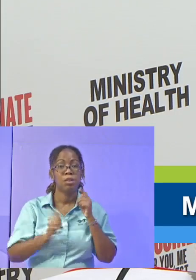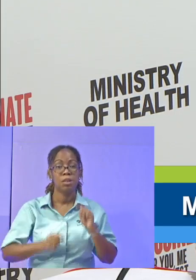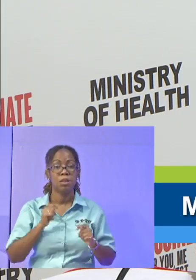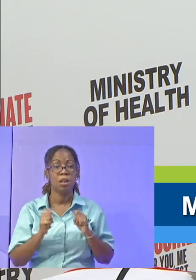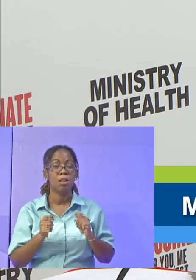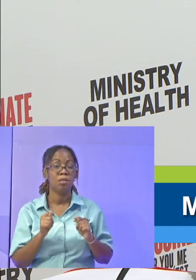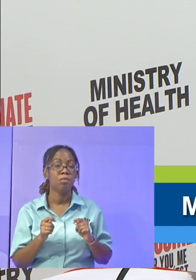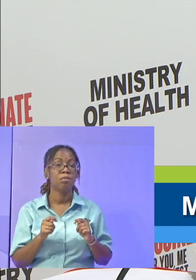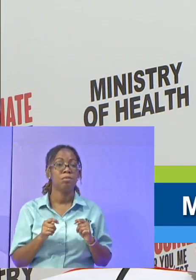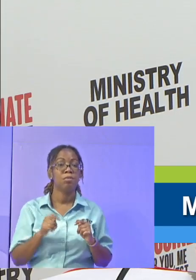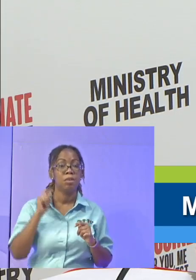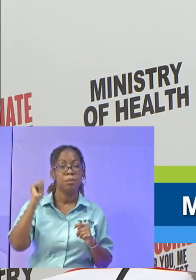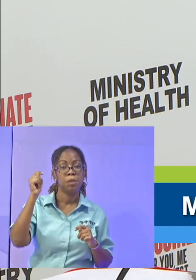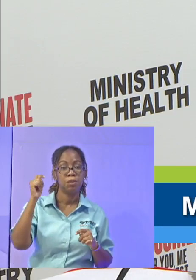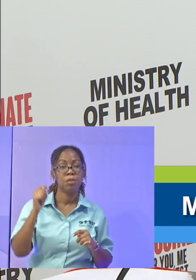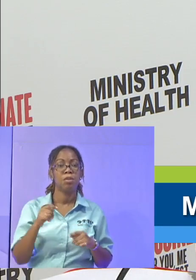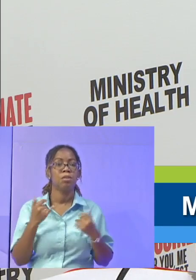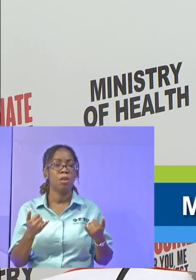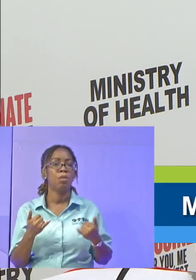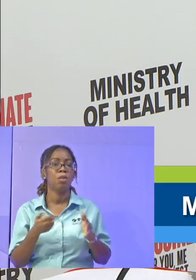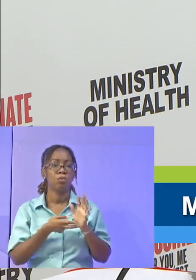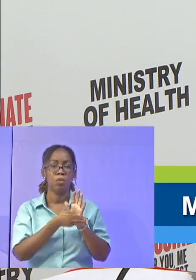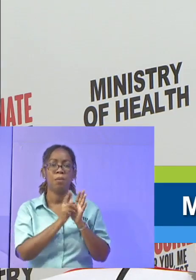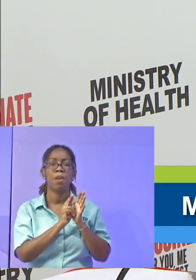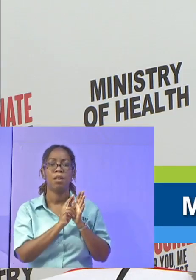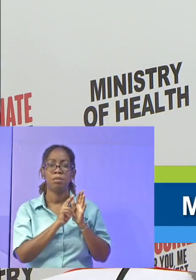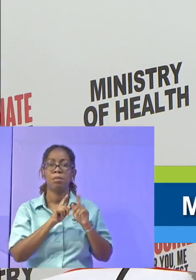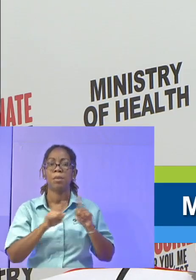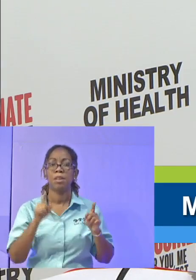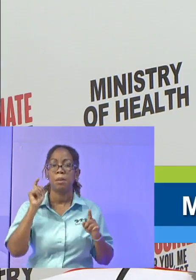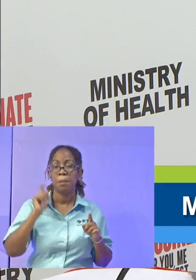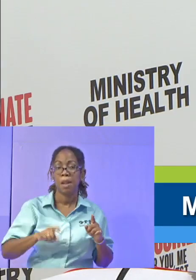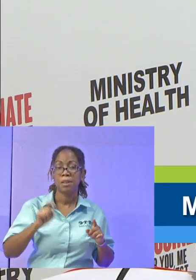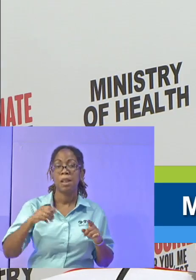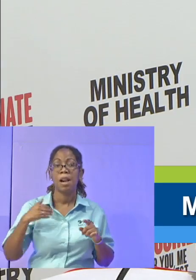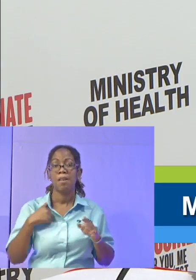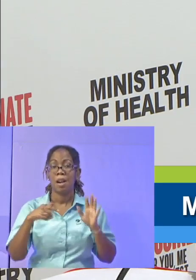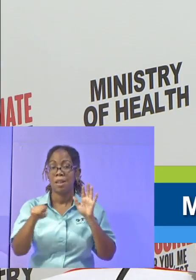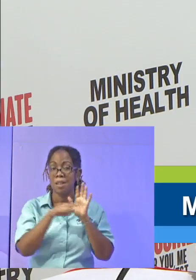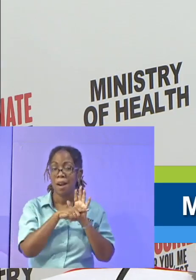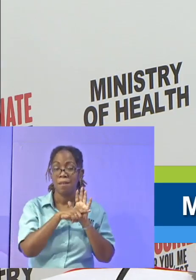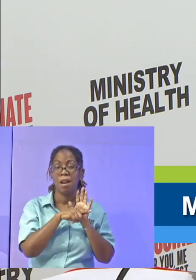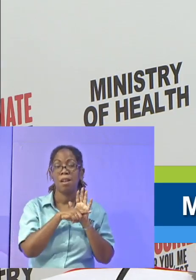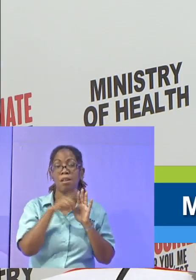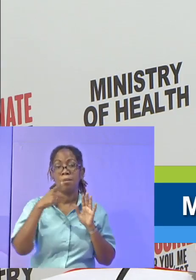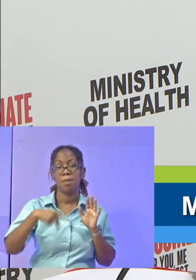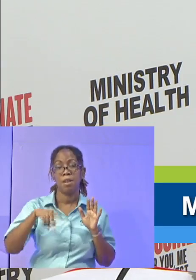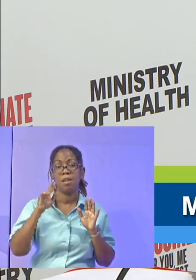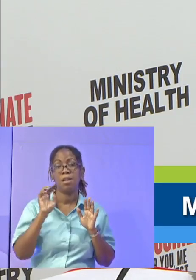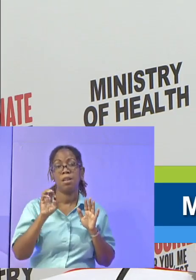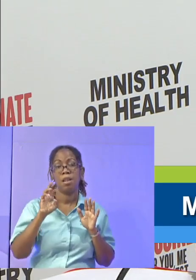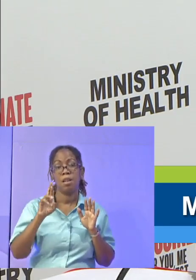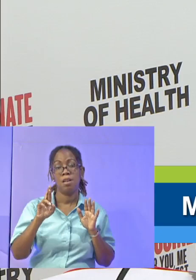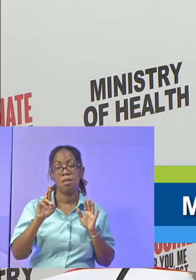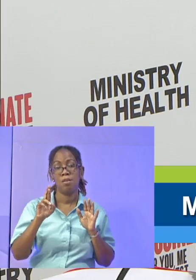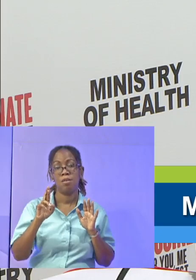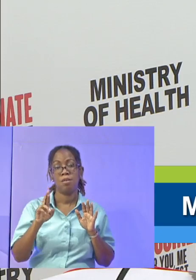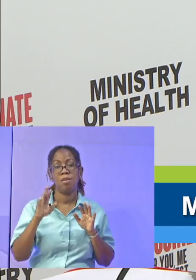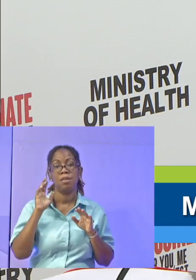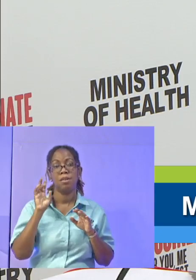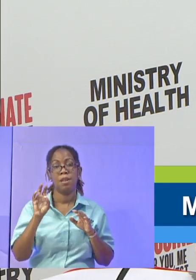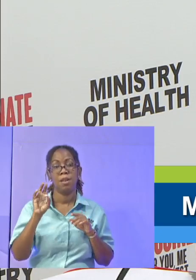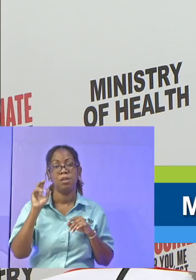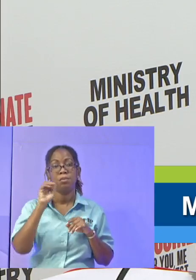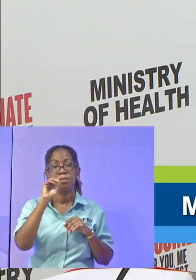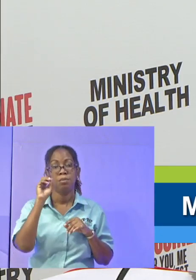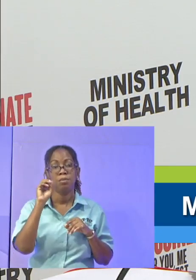CMOHs and by the Port Health Activities, recommends that you have a negative PCR 72 hours prior to entry into the country. That is part of the